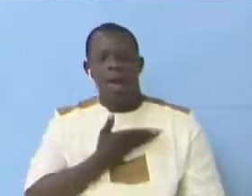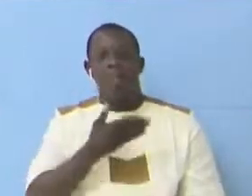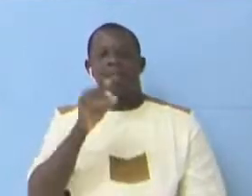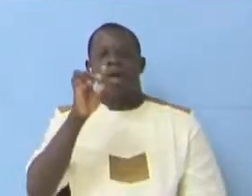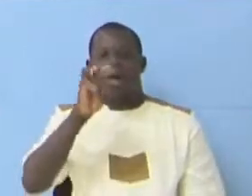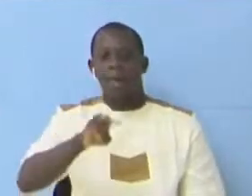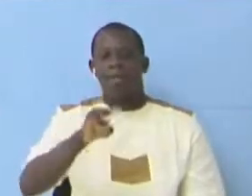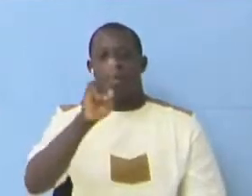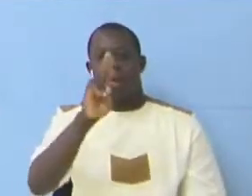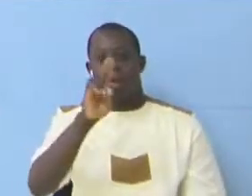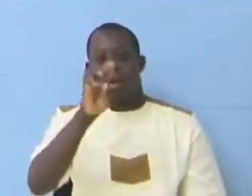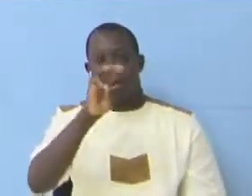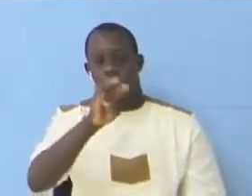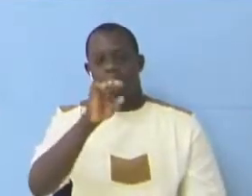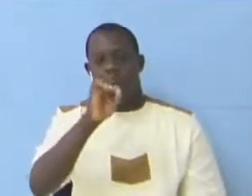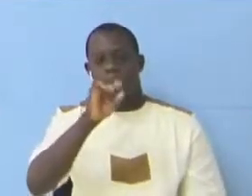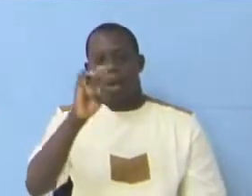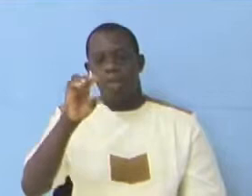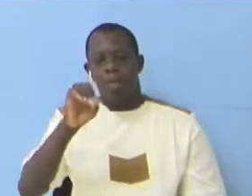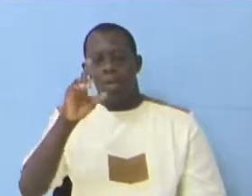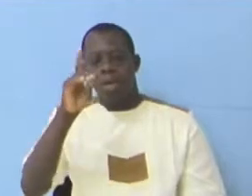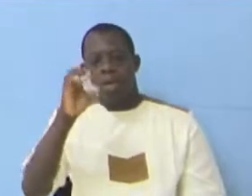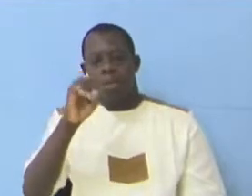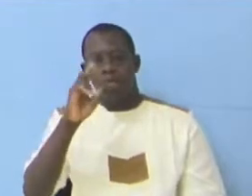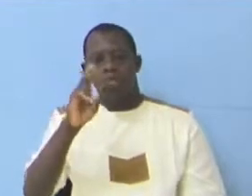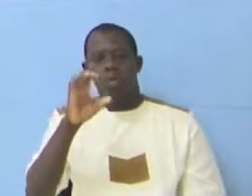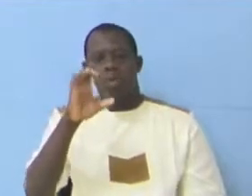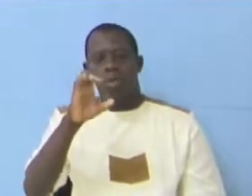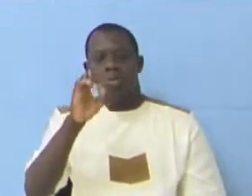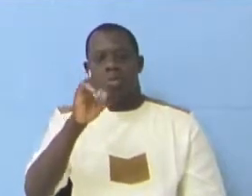Mamadou Korka Diallo, Senegalese.